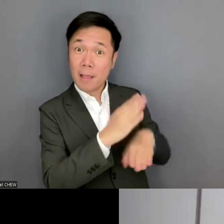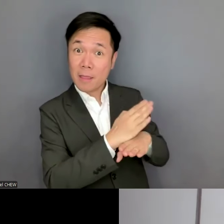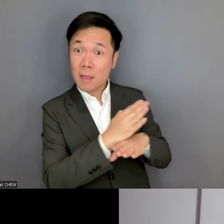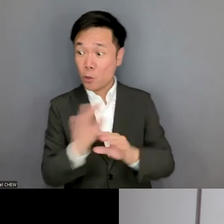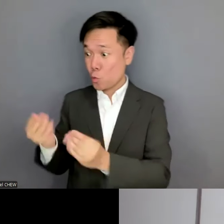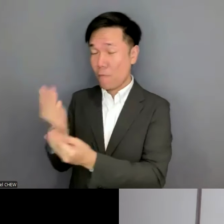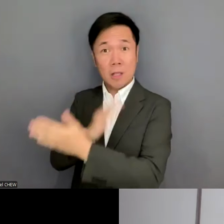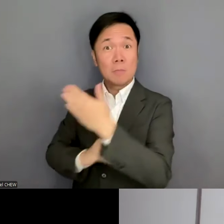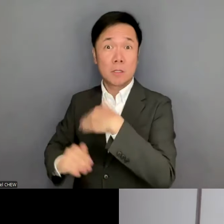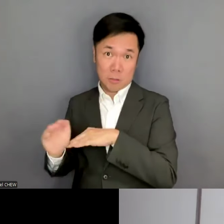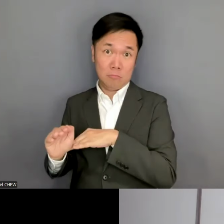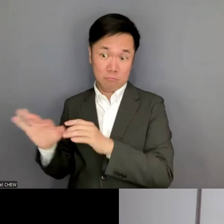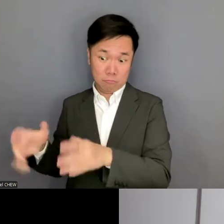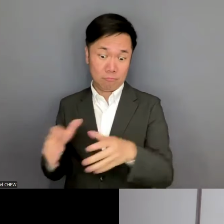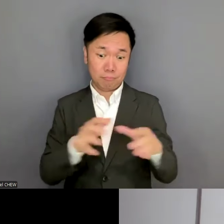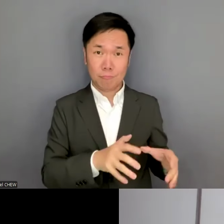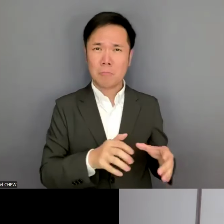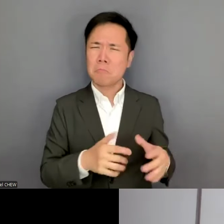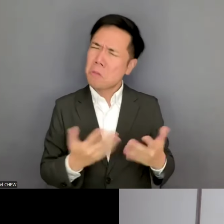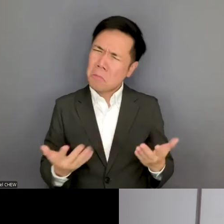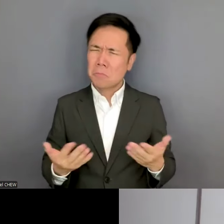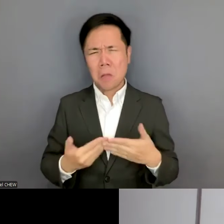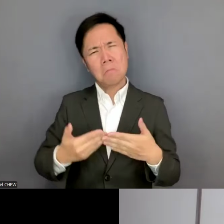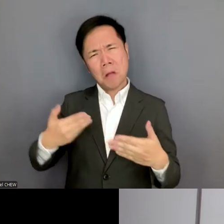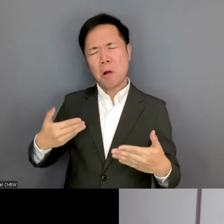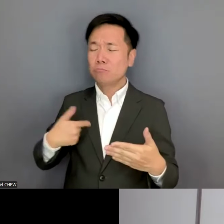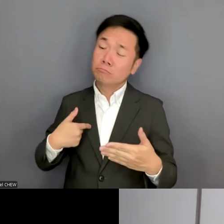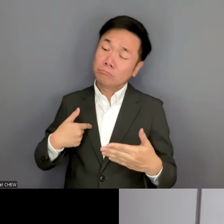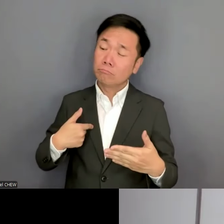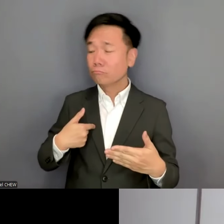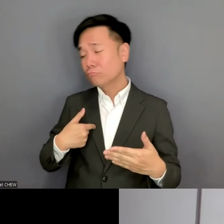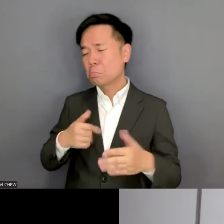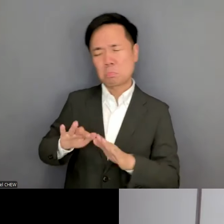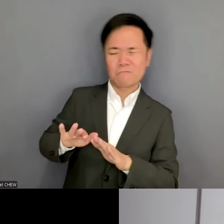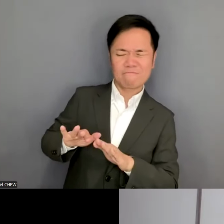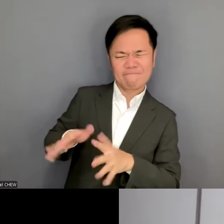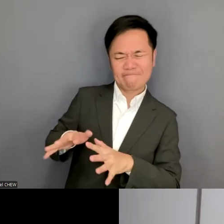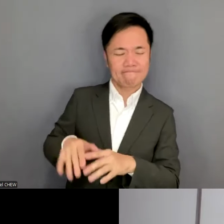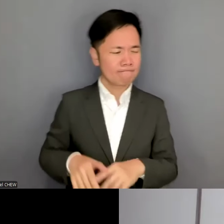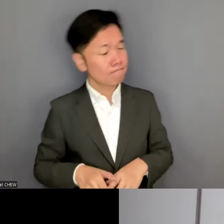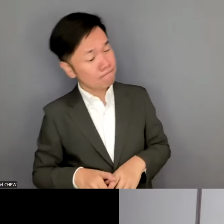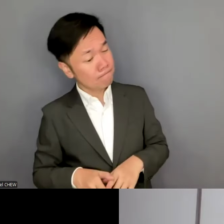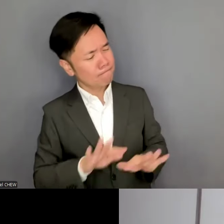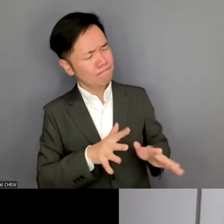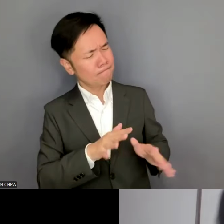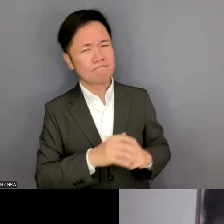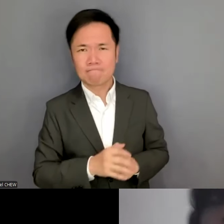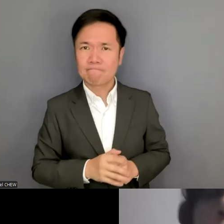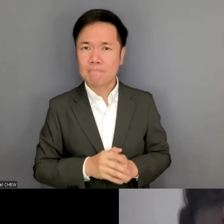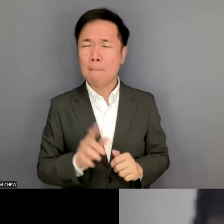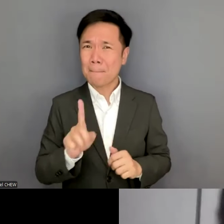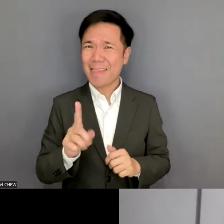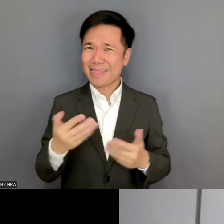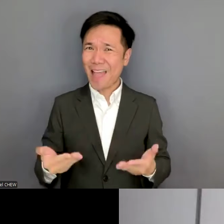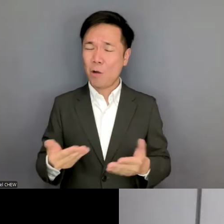Sometimes we niños, don't y eso really include them, provoca que and este grupo that de la población también sea um, dejado atrás, ¿no? somehow Yo creo que